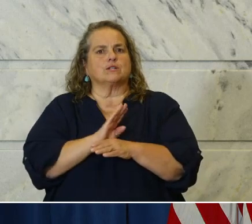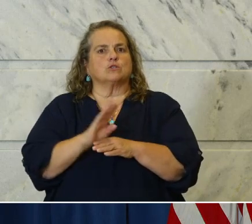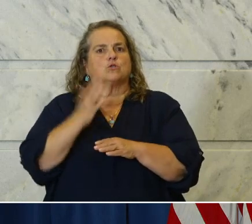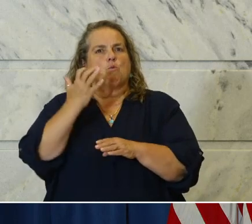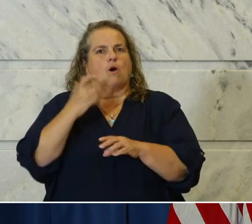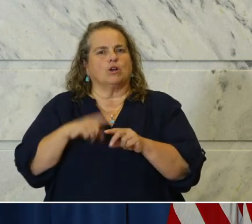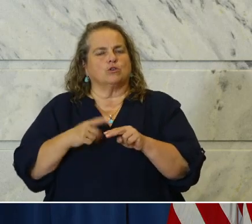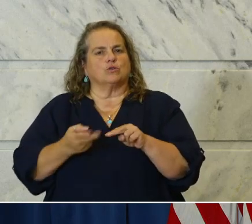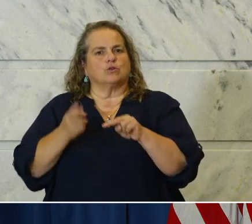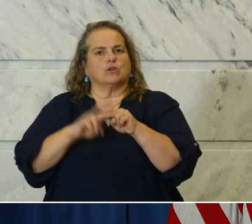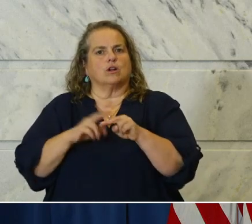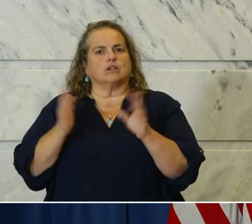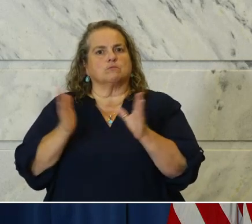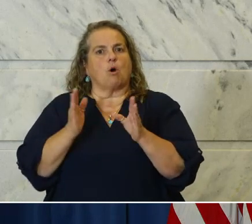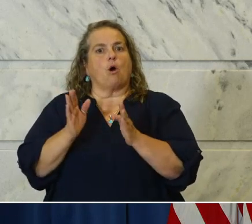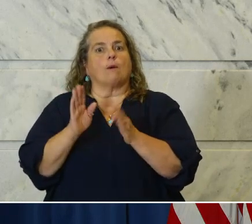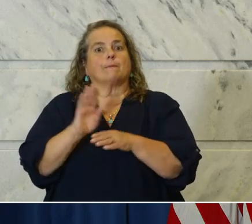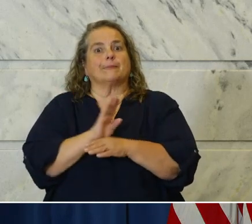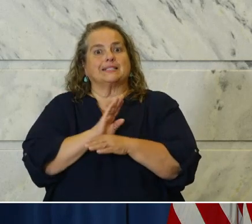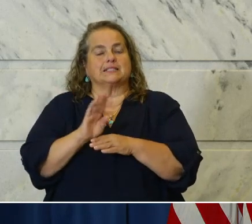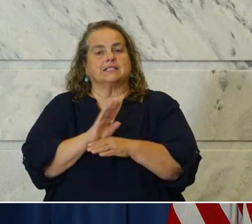my dad happy birthday and get into questions.